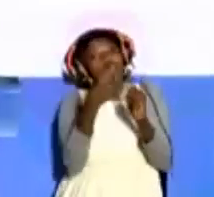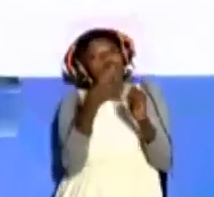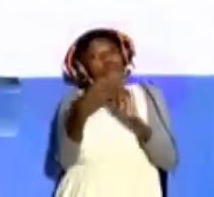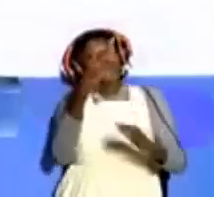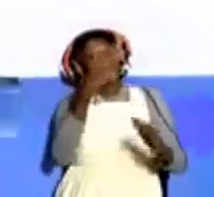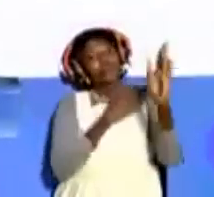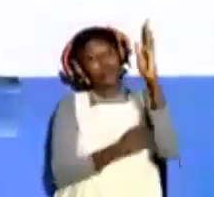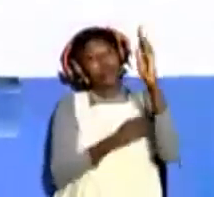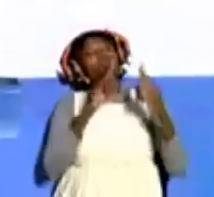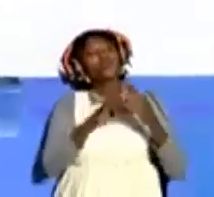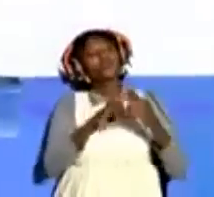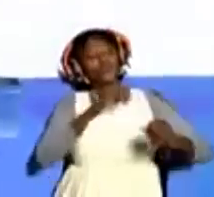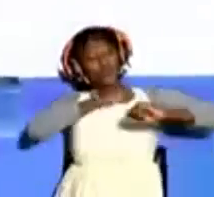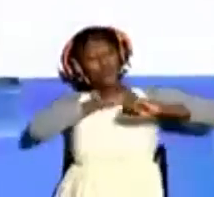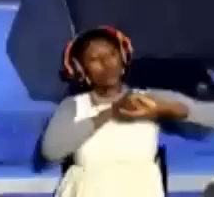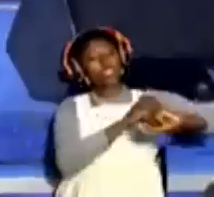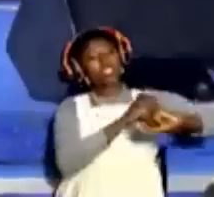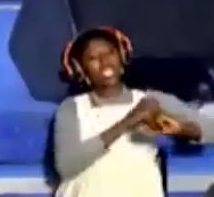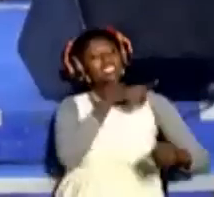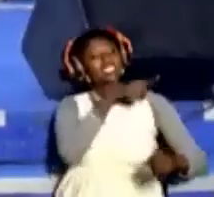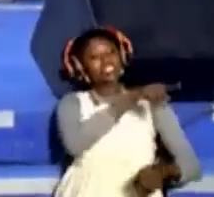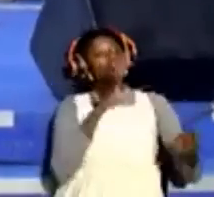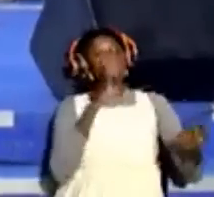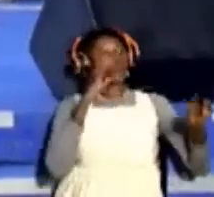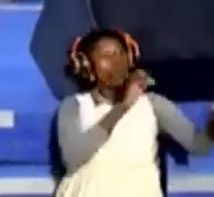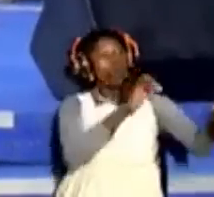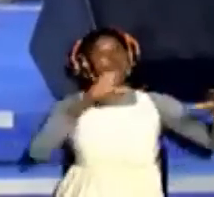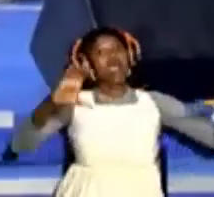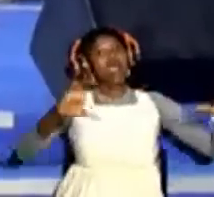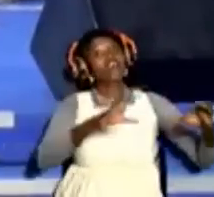in order to protect his action.